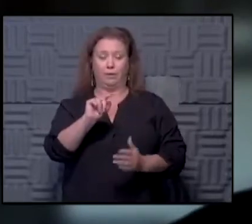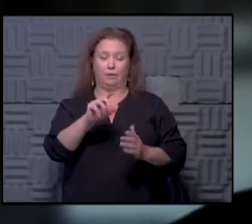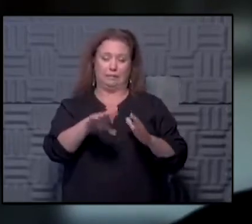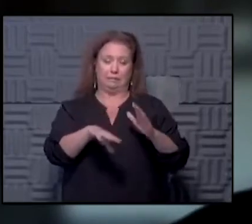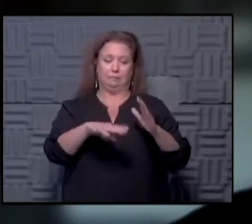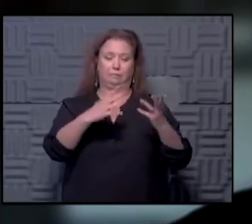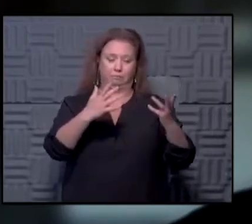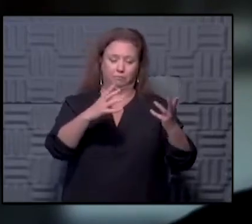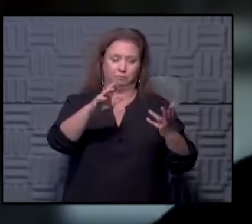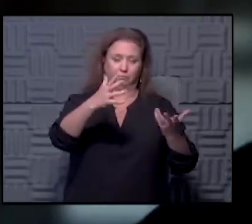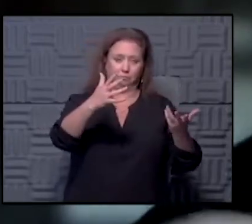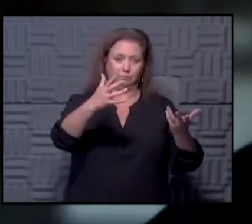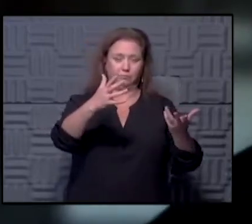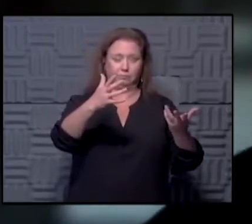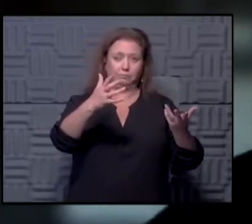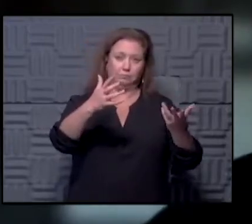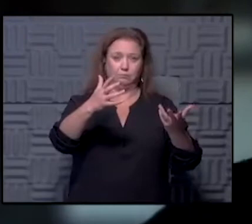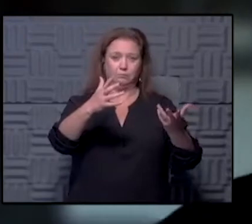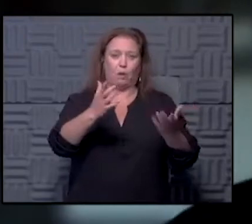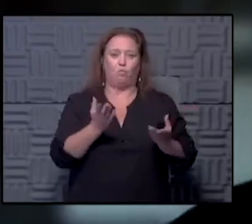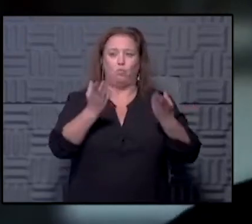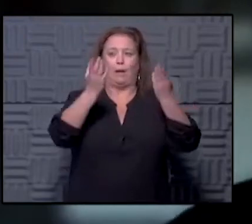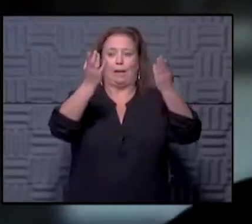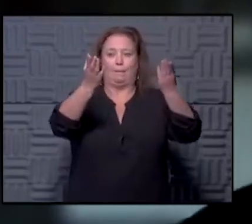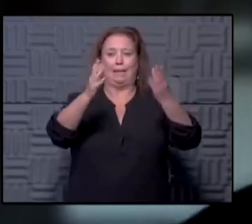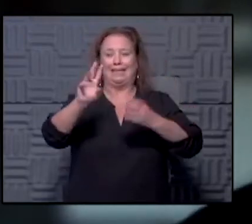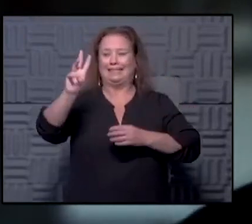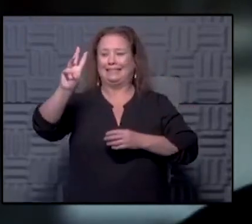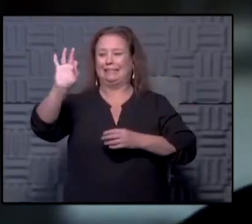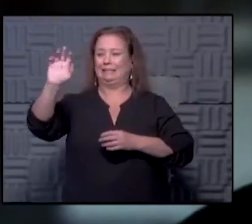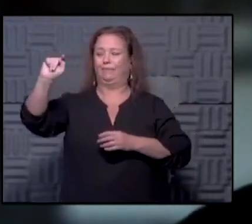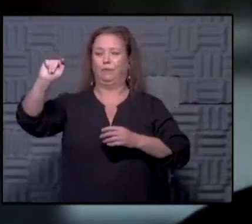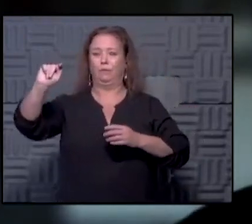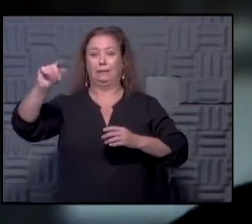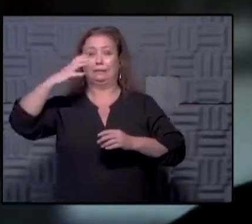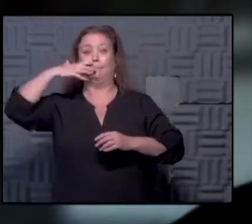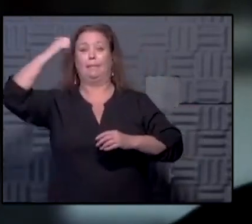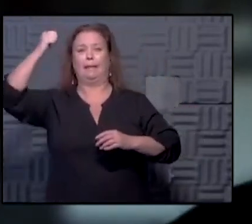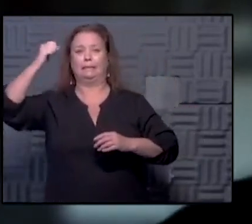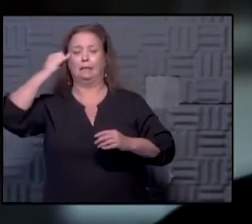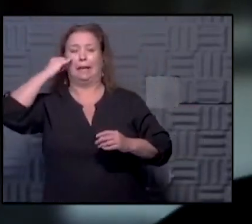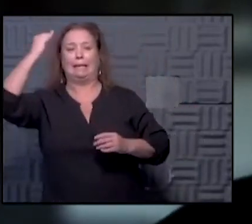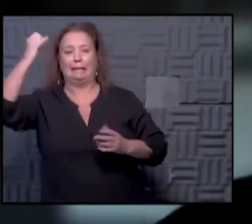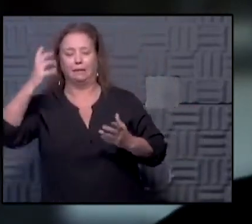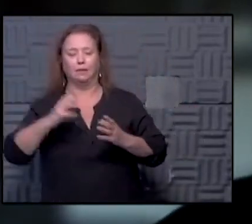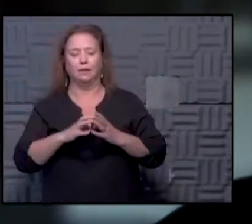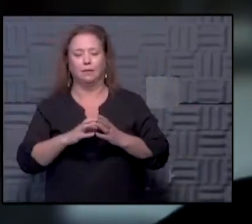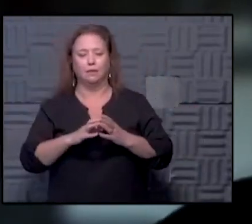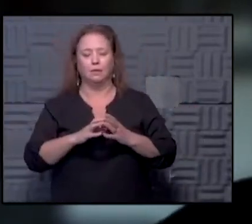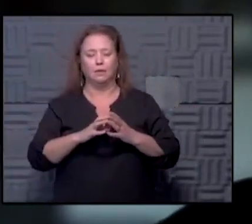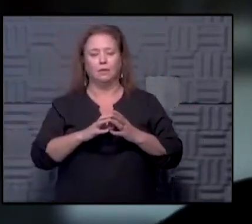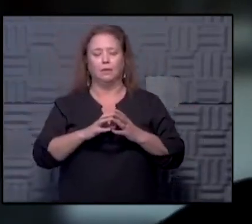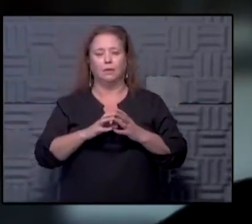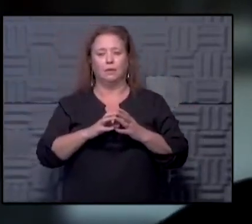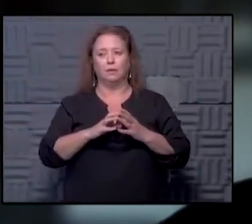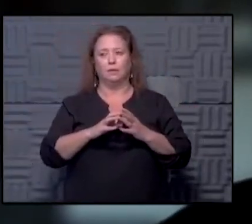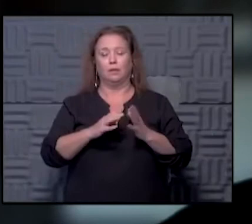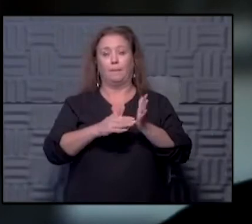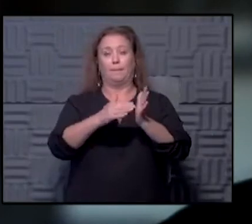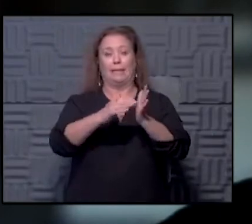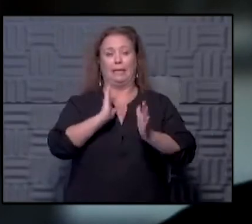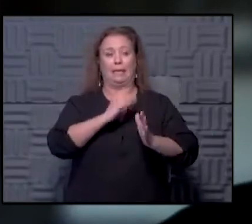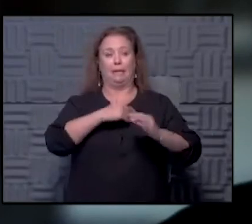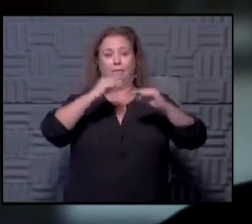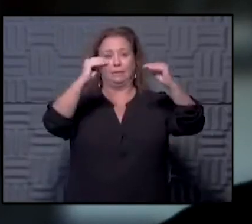or is recommended, and then 6 foot is optimal or ideal. And, I think a lot of us teachers